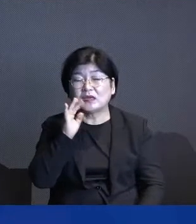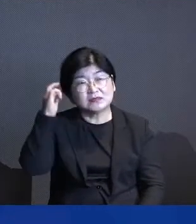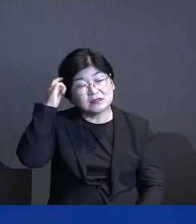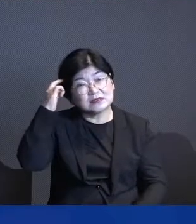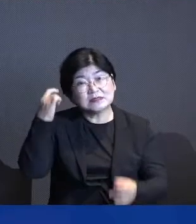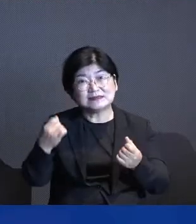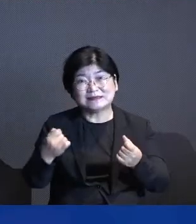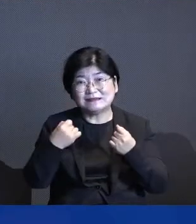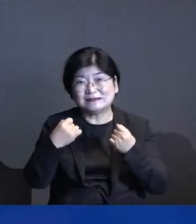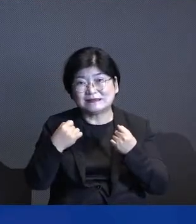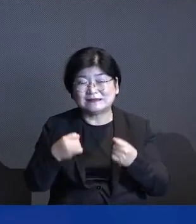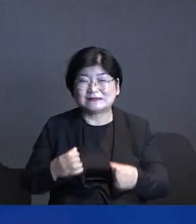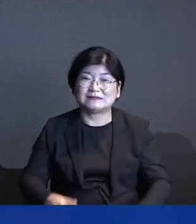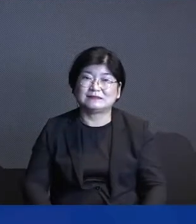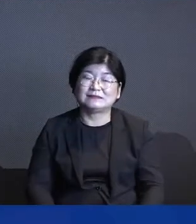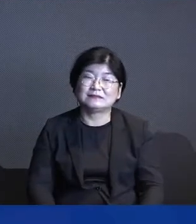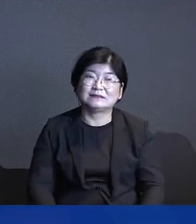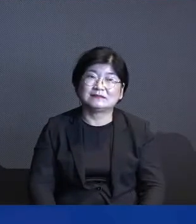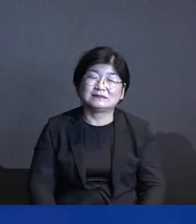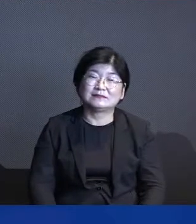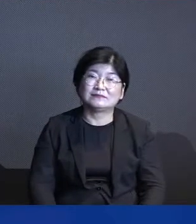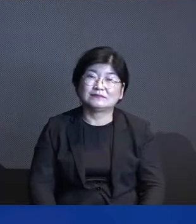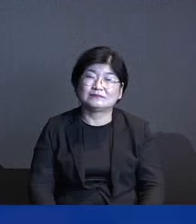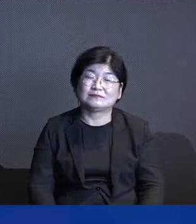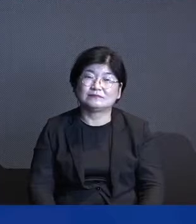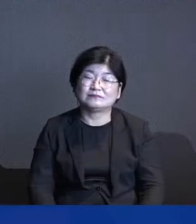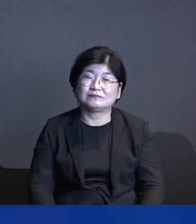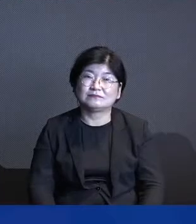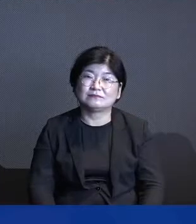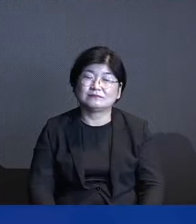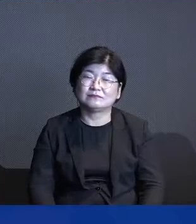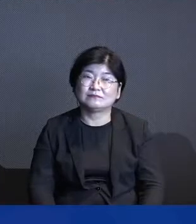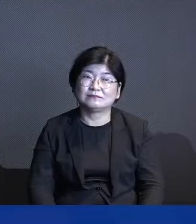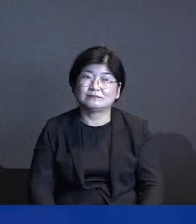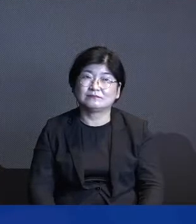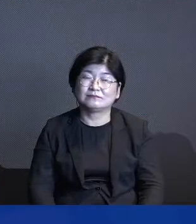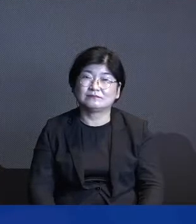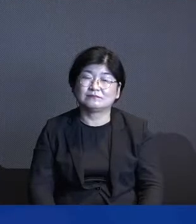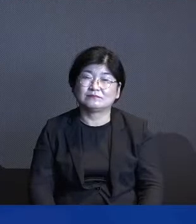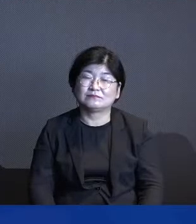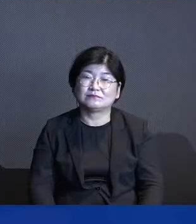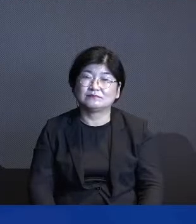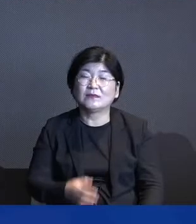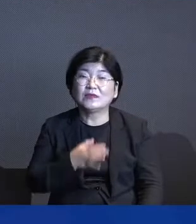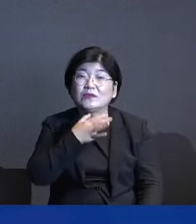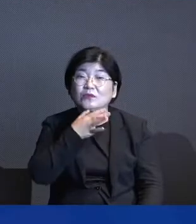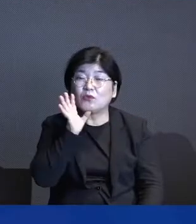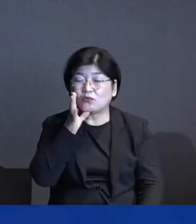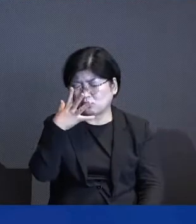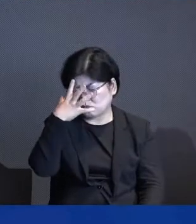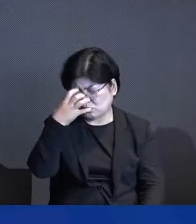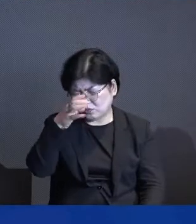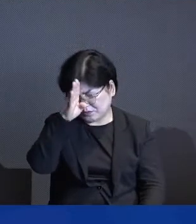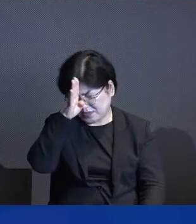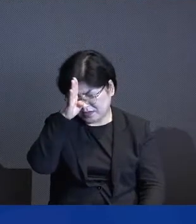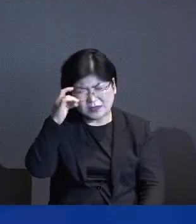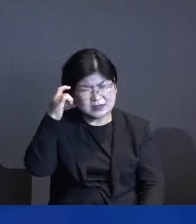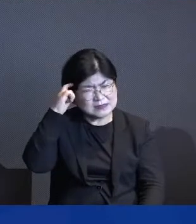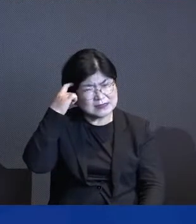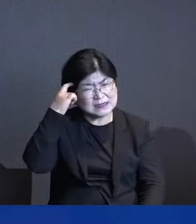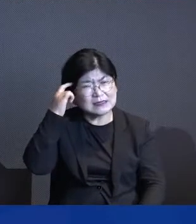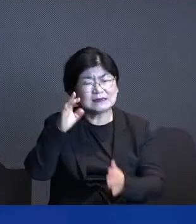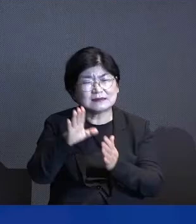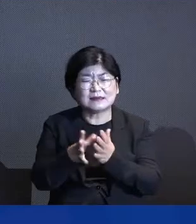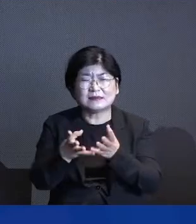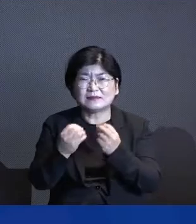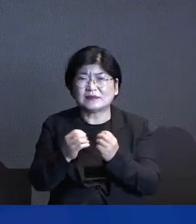Well, when you talk about the late-line depression, we all know that depression is related to the psychosocial factors